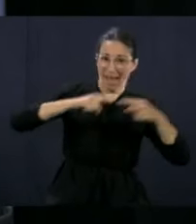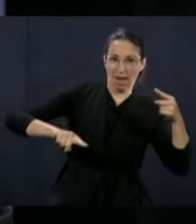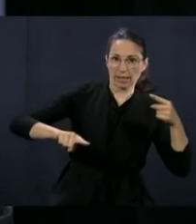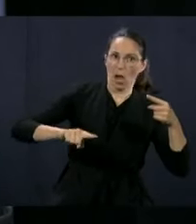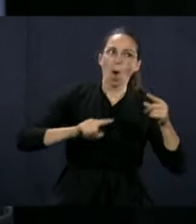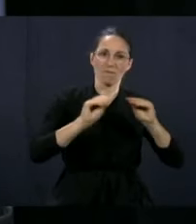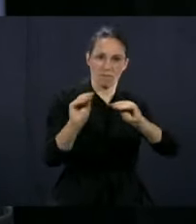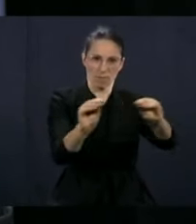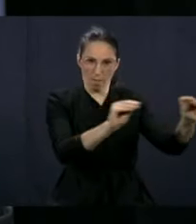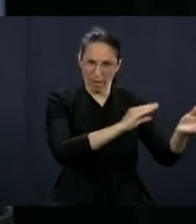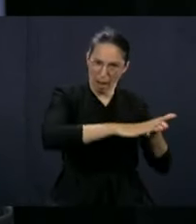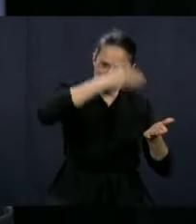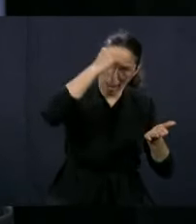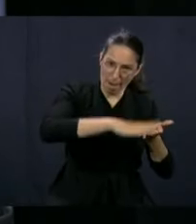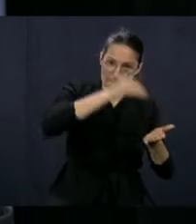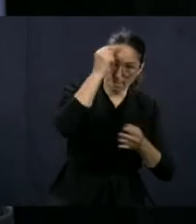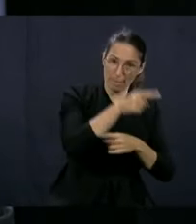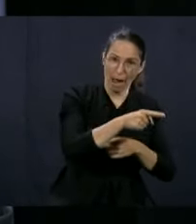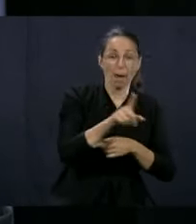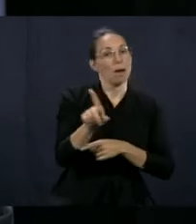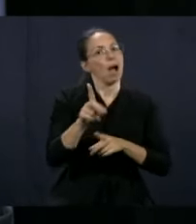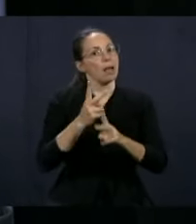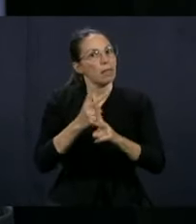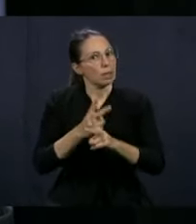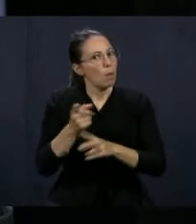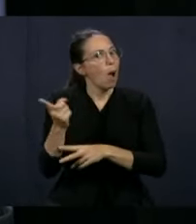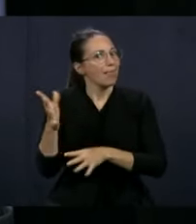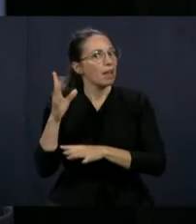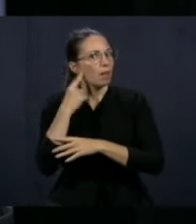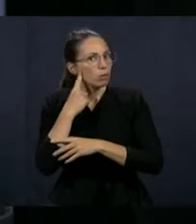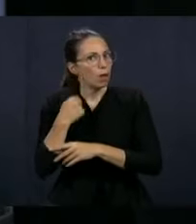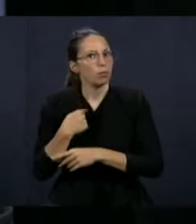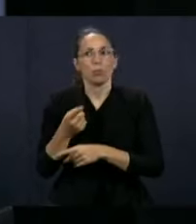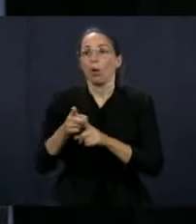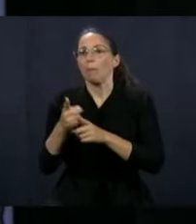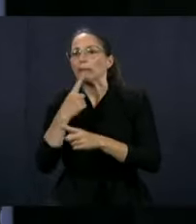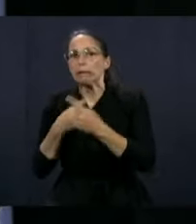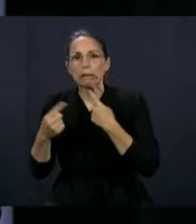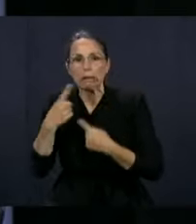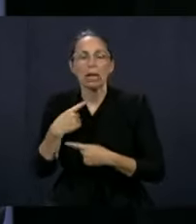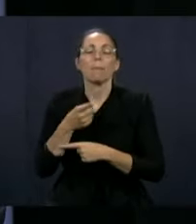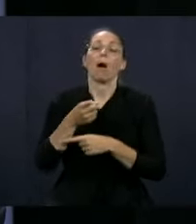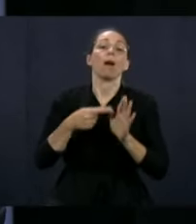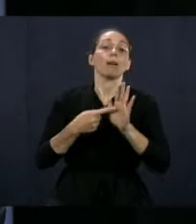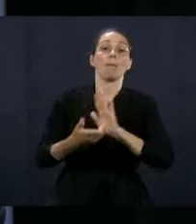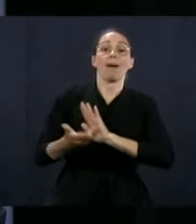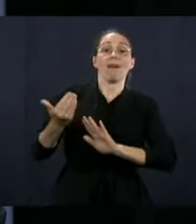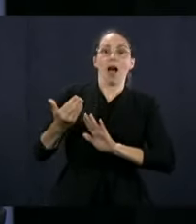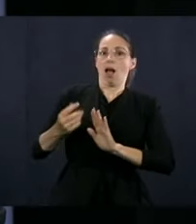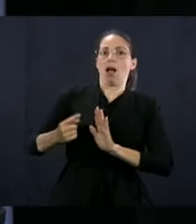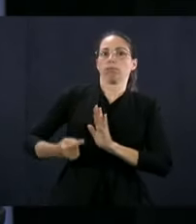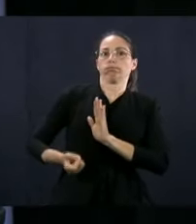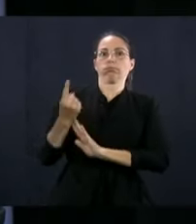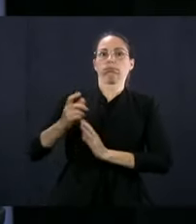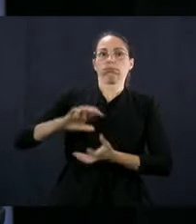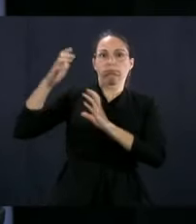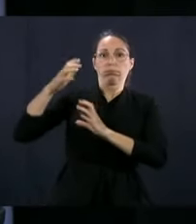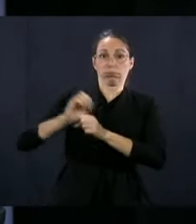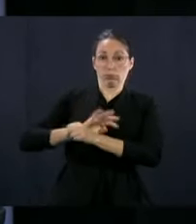I think that we have to be prudent. I hear all sorts of conclusions. Yes, at the beginning of the